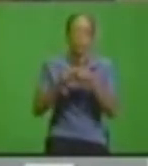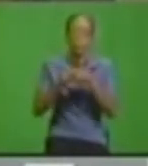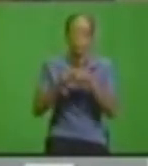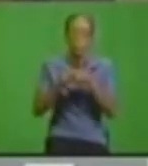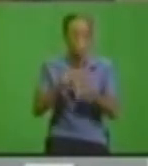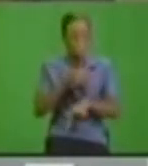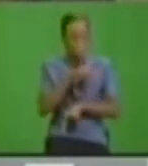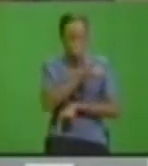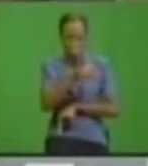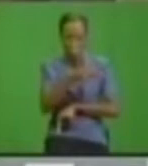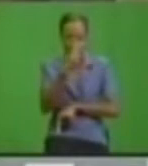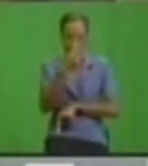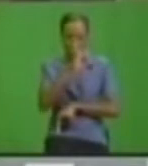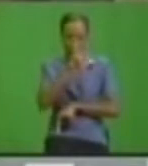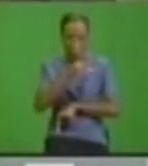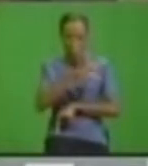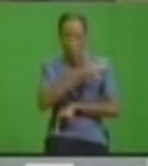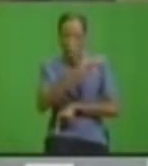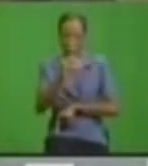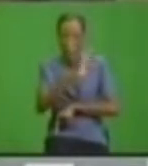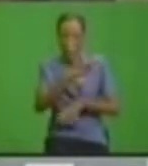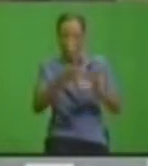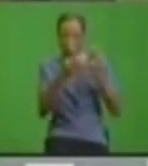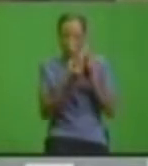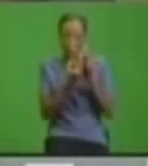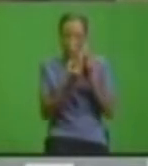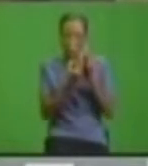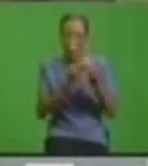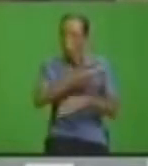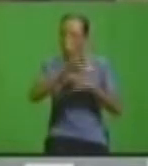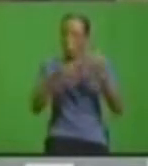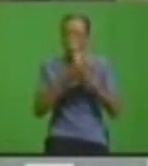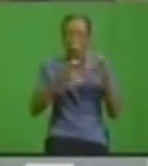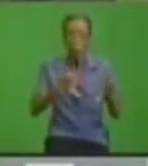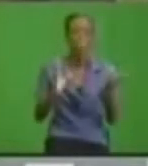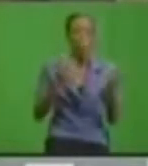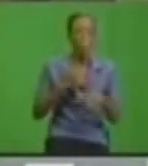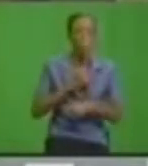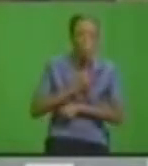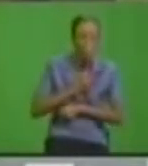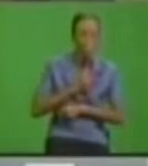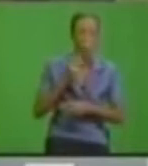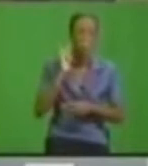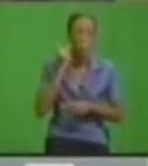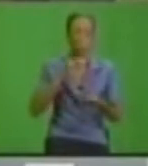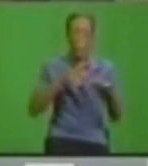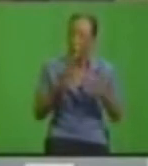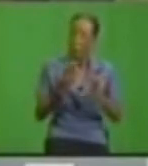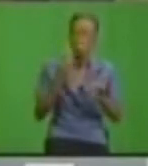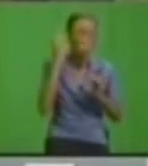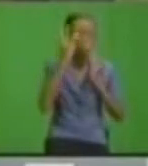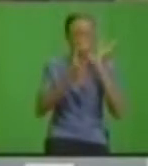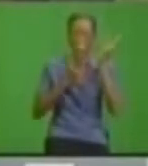family, people across the region have reacted with so much passion and so much sadness at his